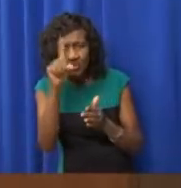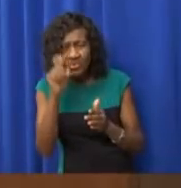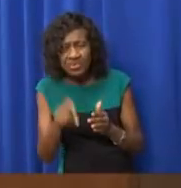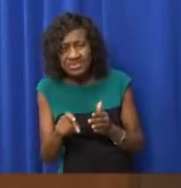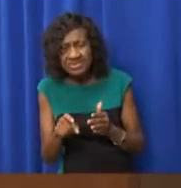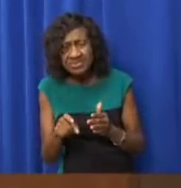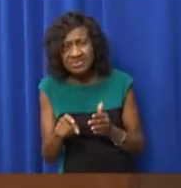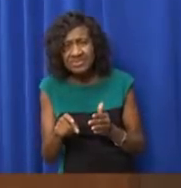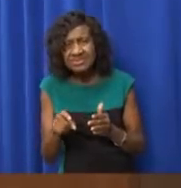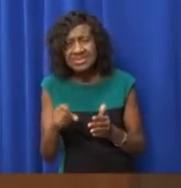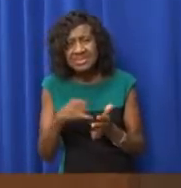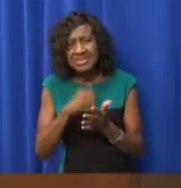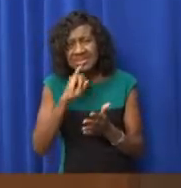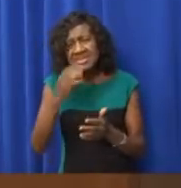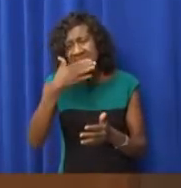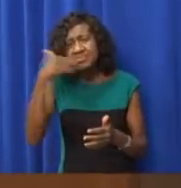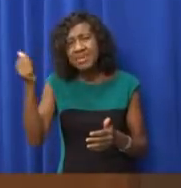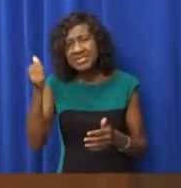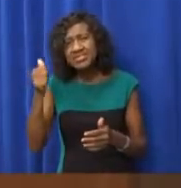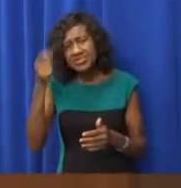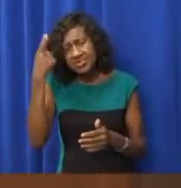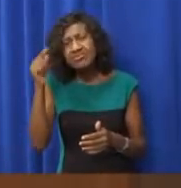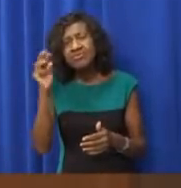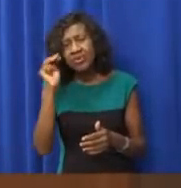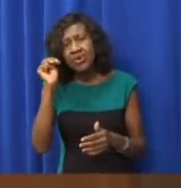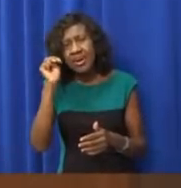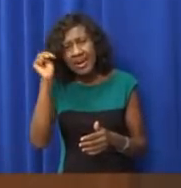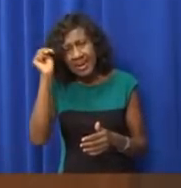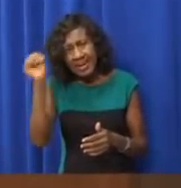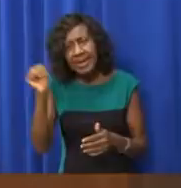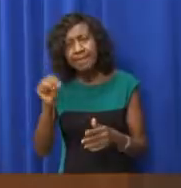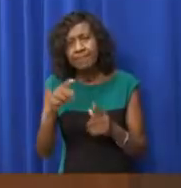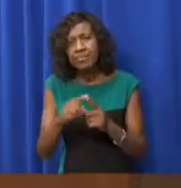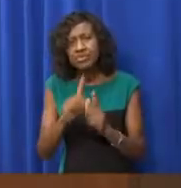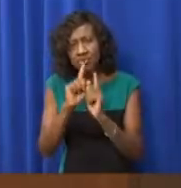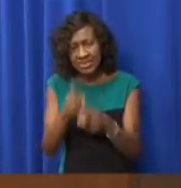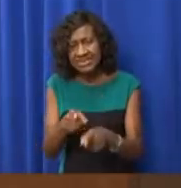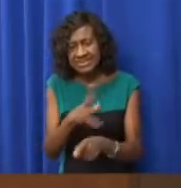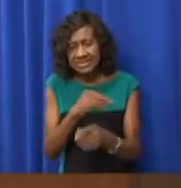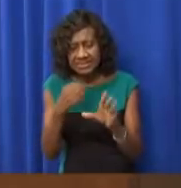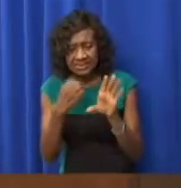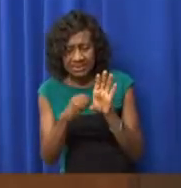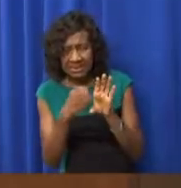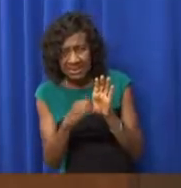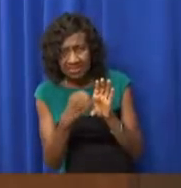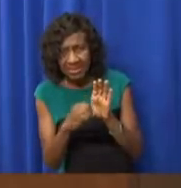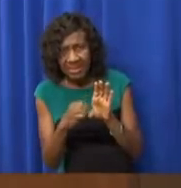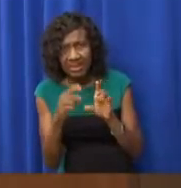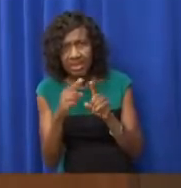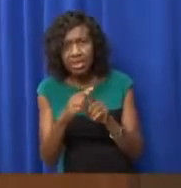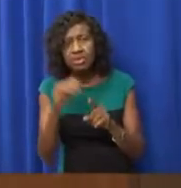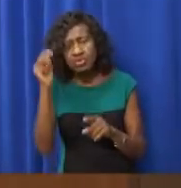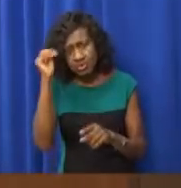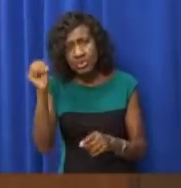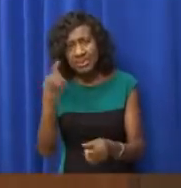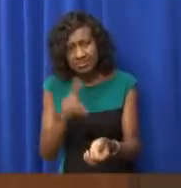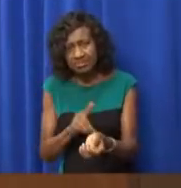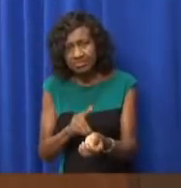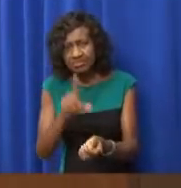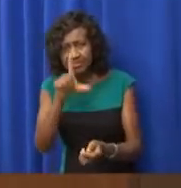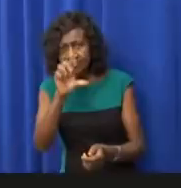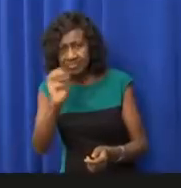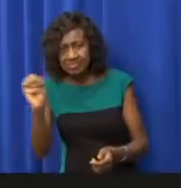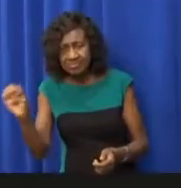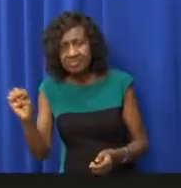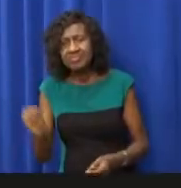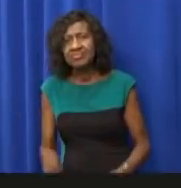well. And yes, then you definitely. could share I'm happy those. to do that. Yeah, so if you could maybe please email them to me, I'd be happy to help. That would be great. Thank you.